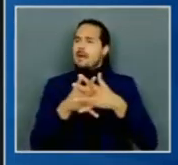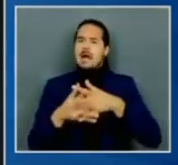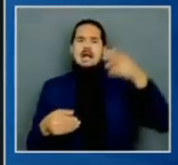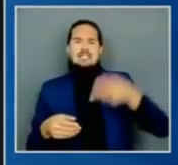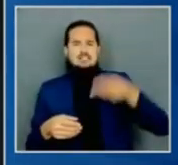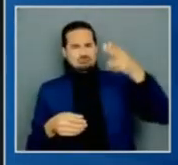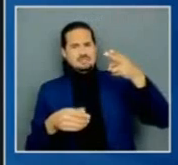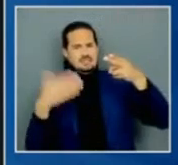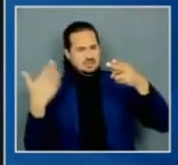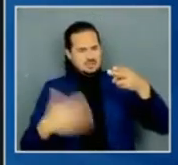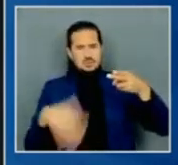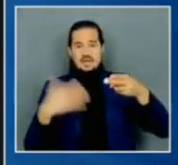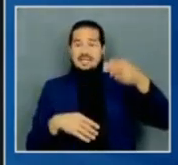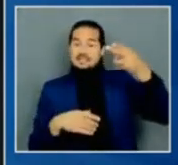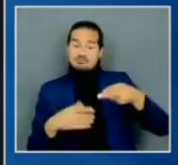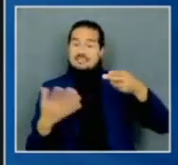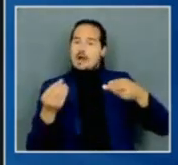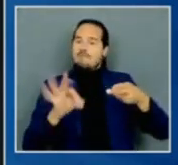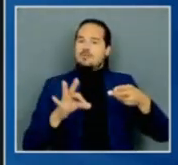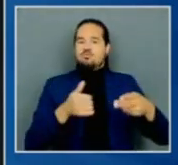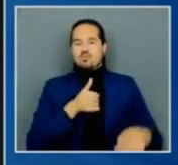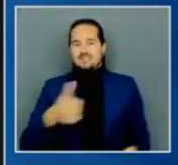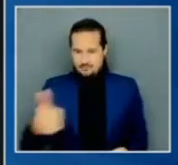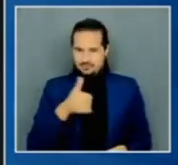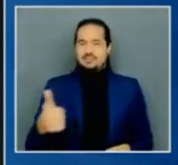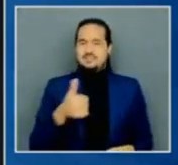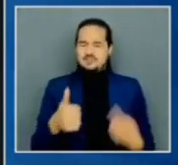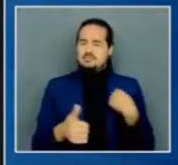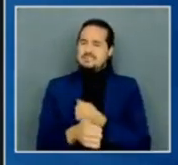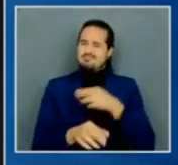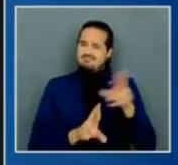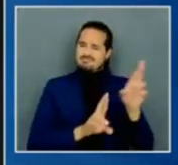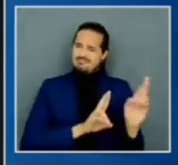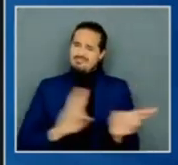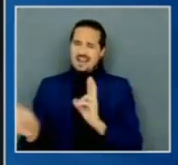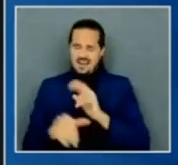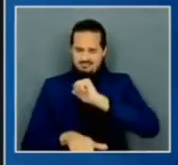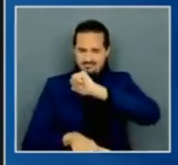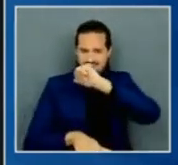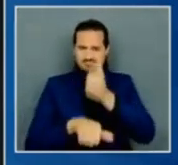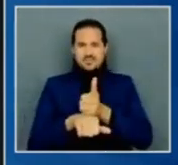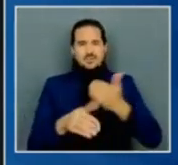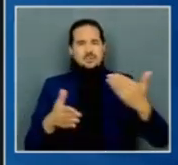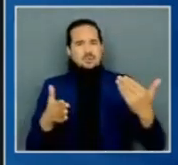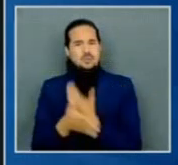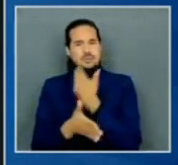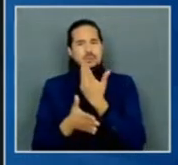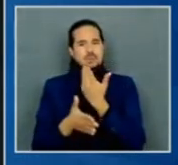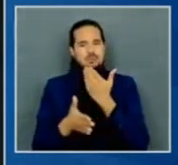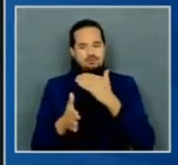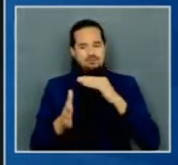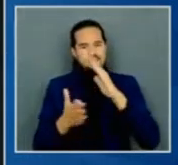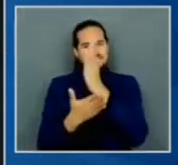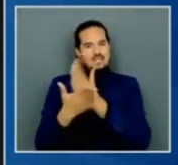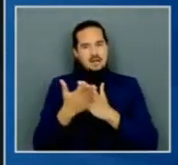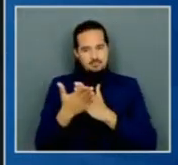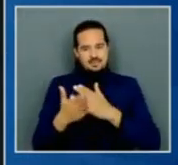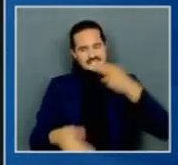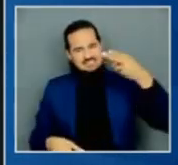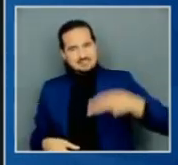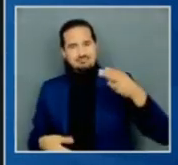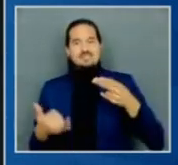her transportation." With Pete's leadership, we are ready to write the next great chapter in that